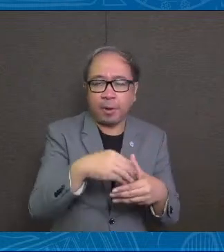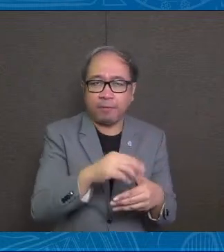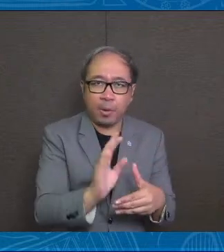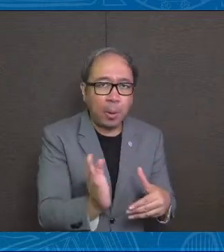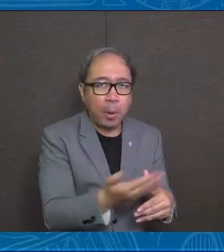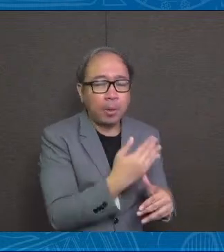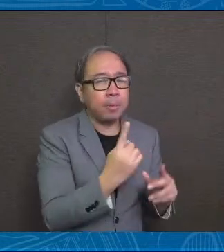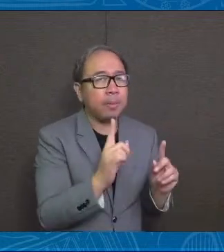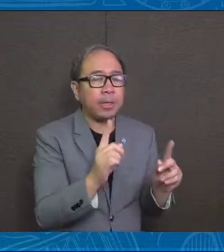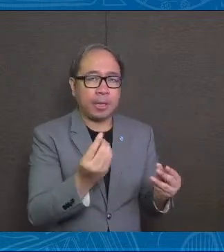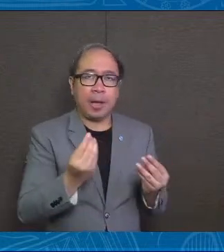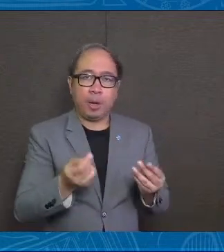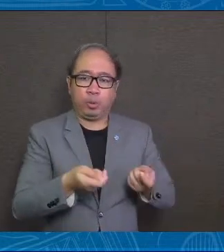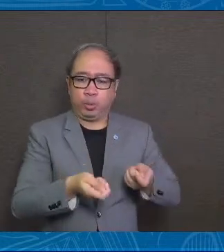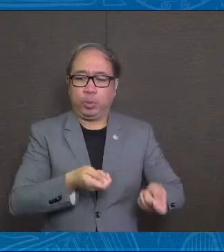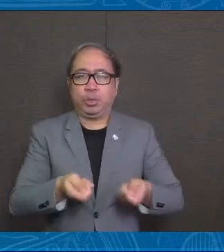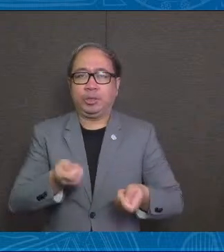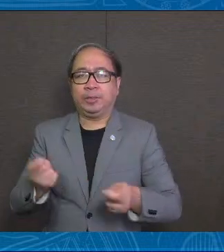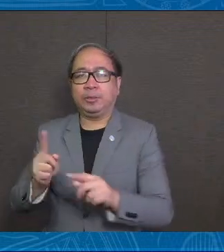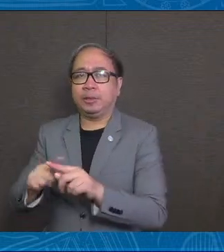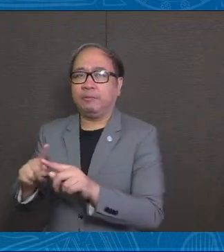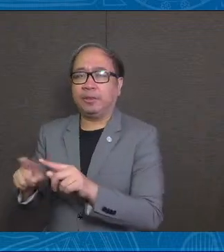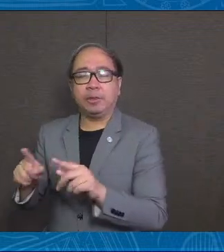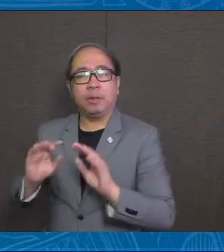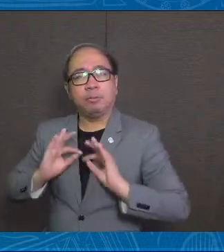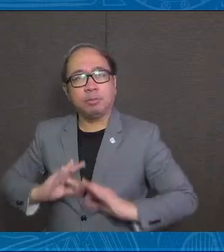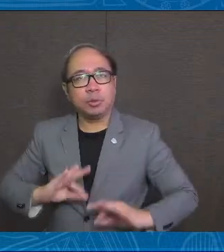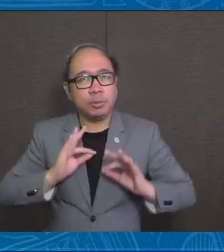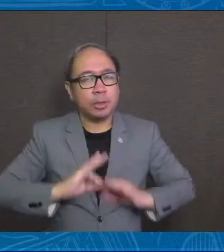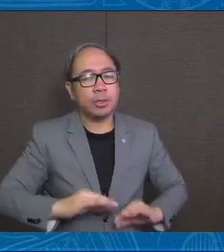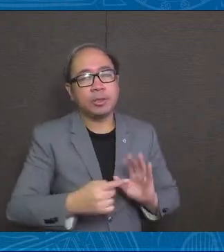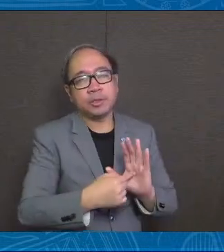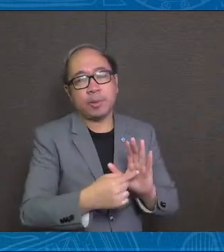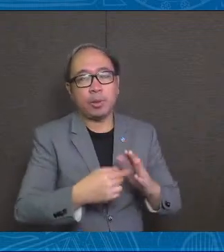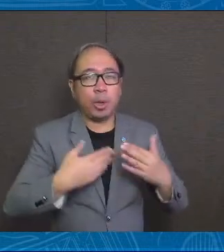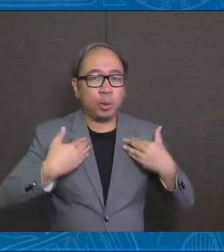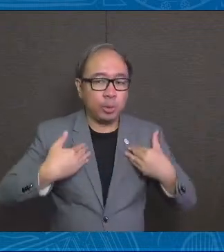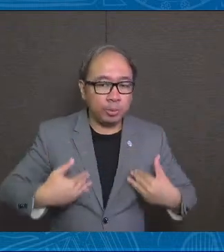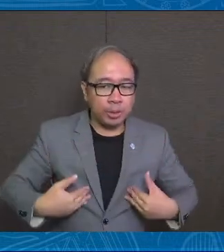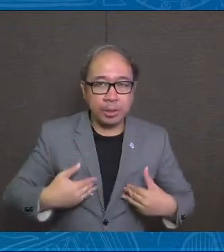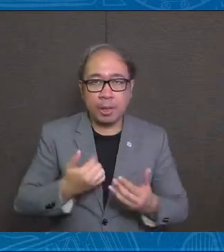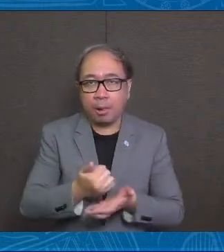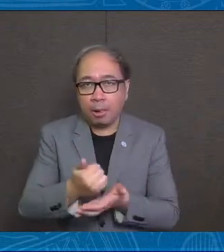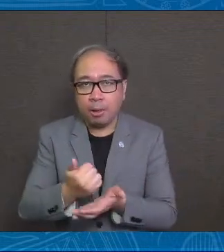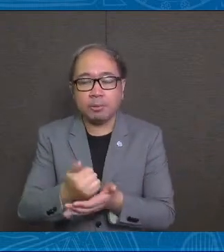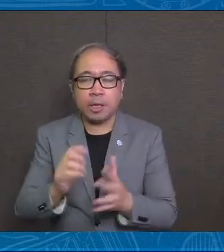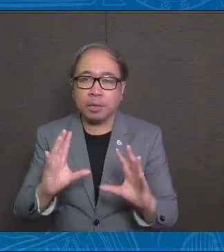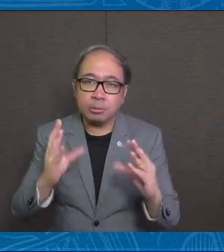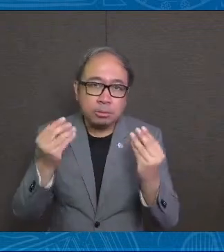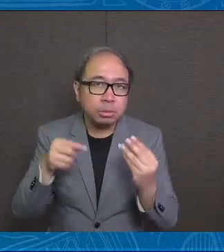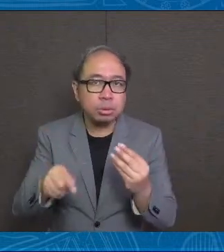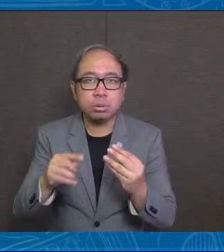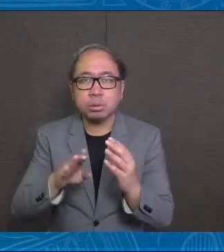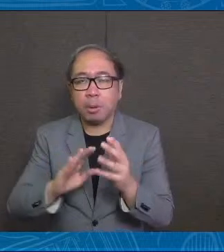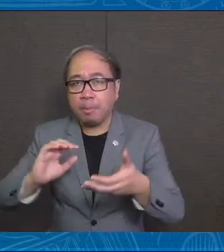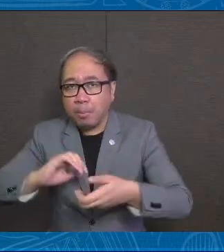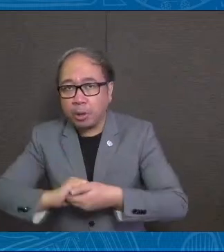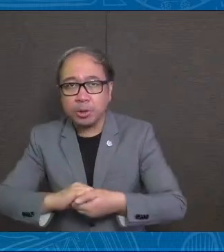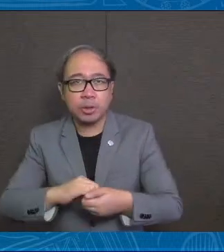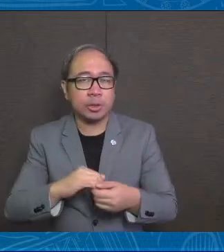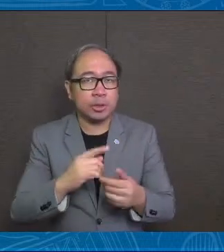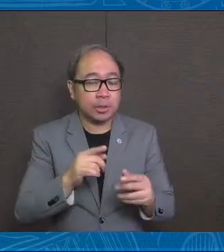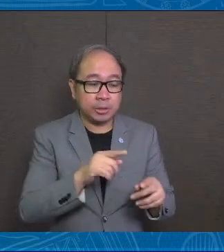coordinated for other agencies, such as humanitarian and development partners outside of the government system? And are